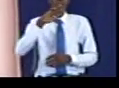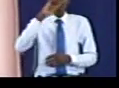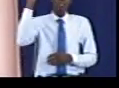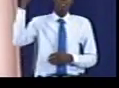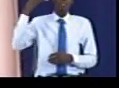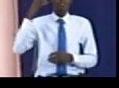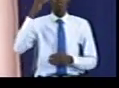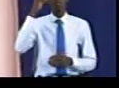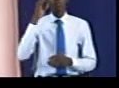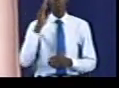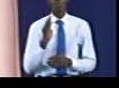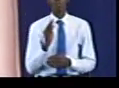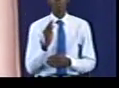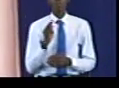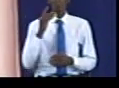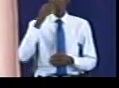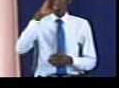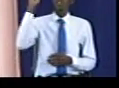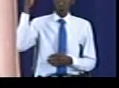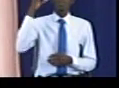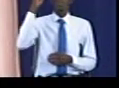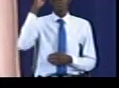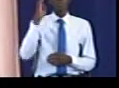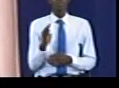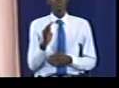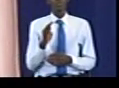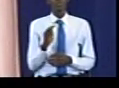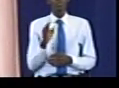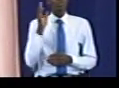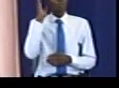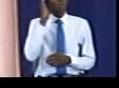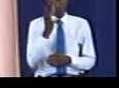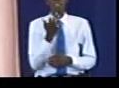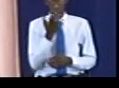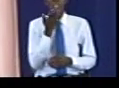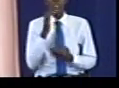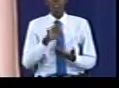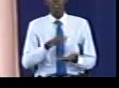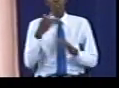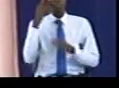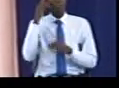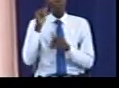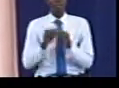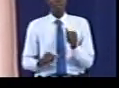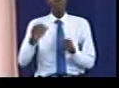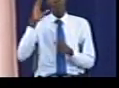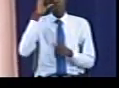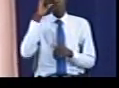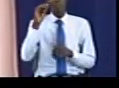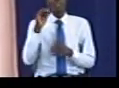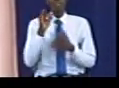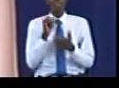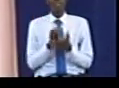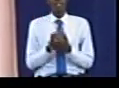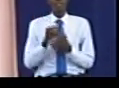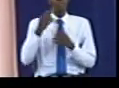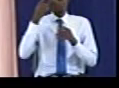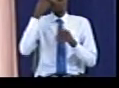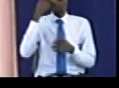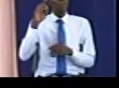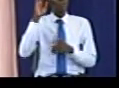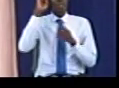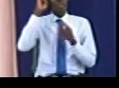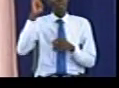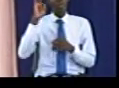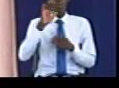talking about, the grace of God is for salvation, should taste death for every man, that for it became him for